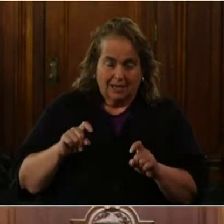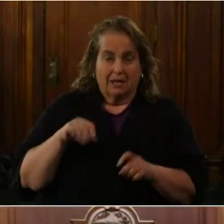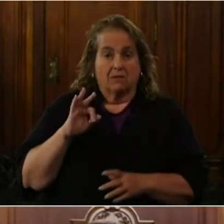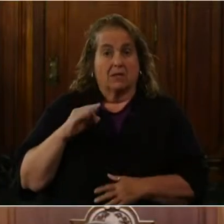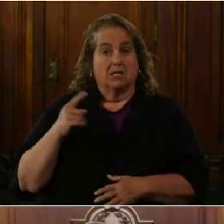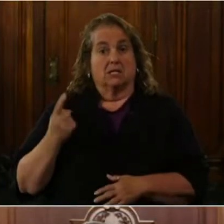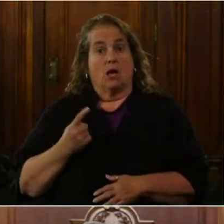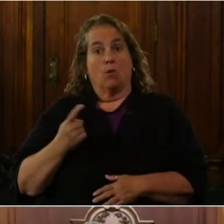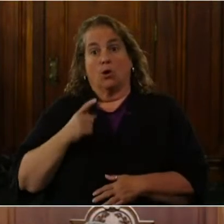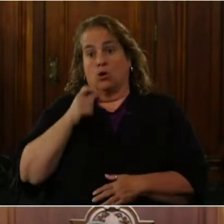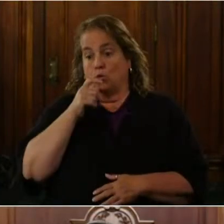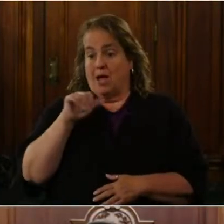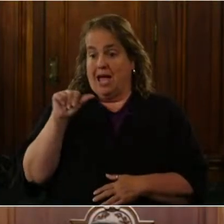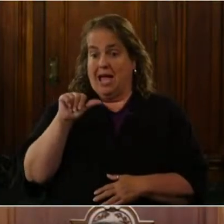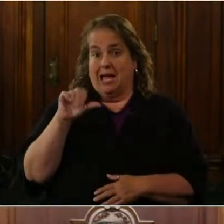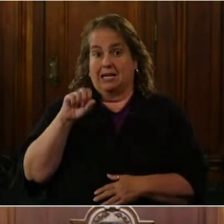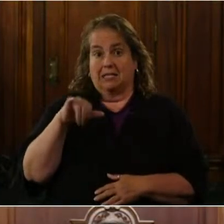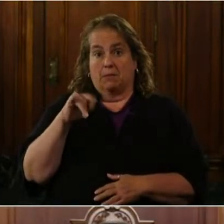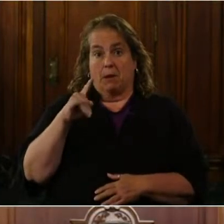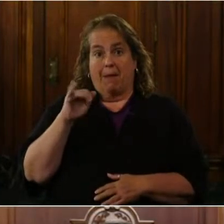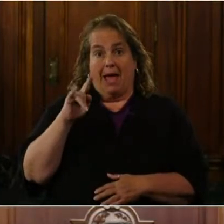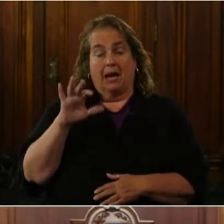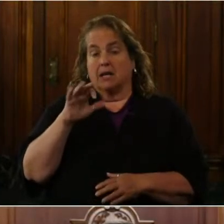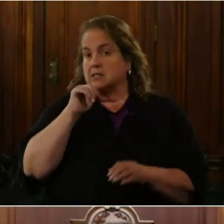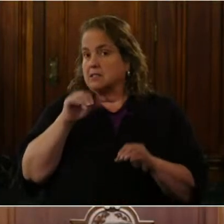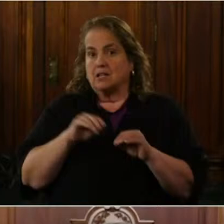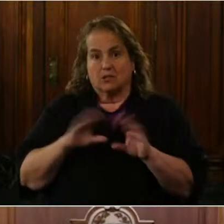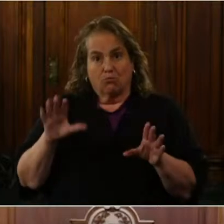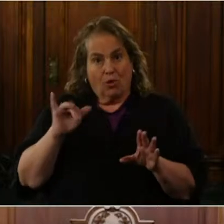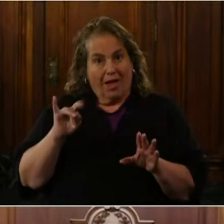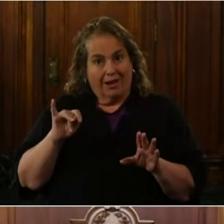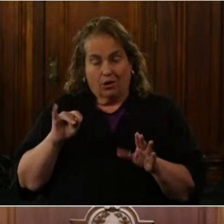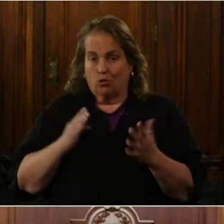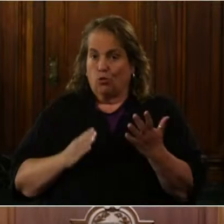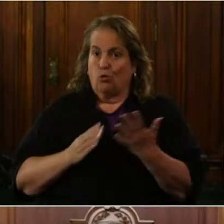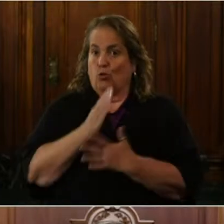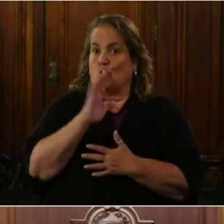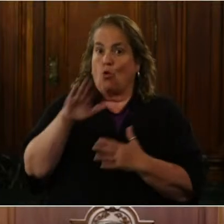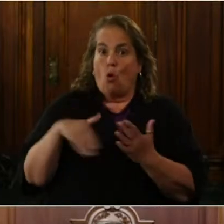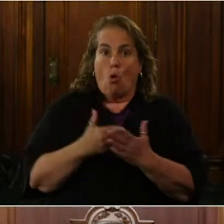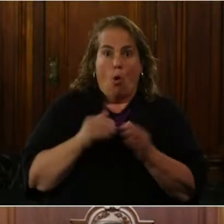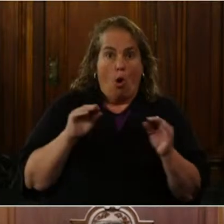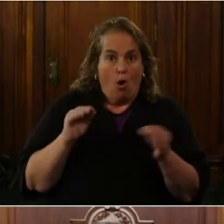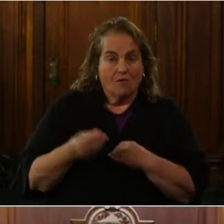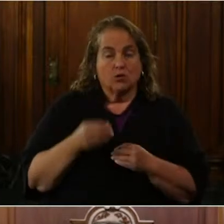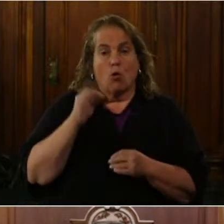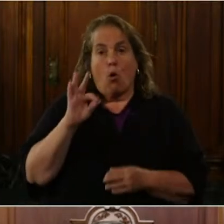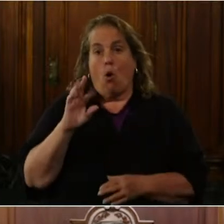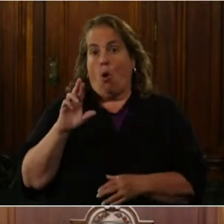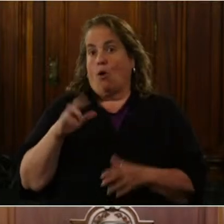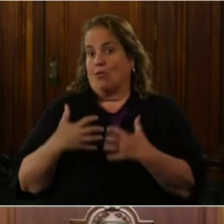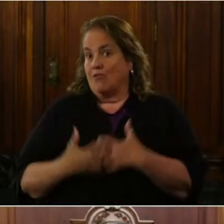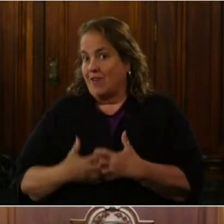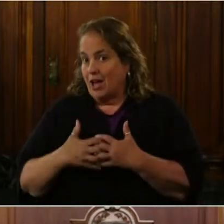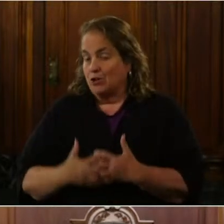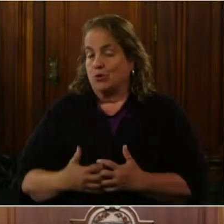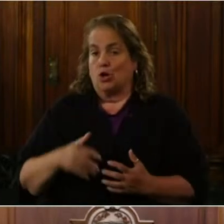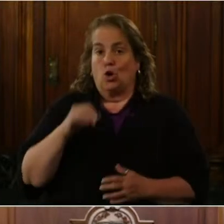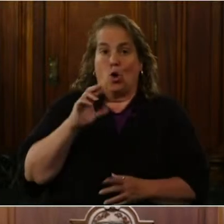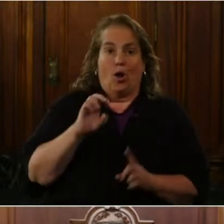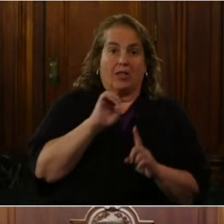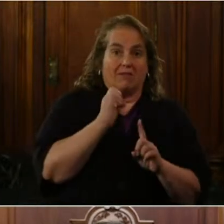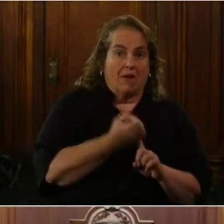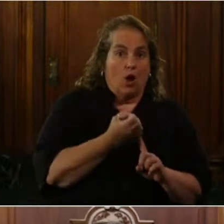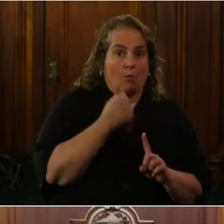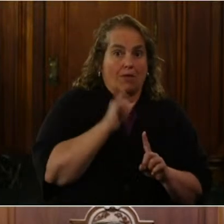someone who's asymptomatic doesn't spread it throughout the office or the factory or the